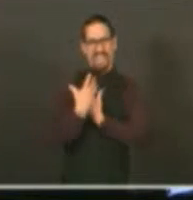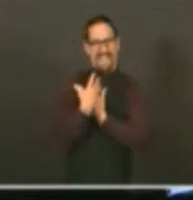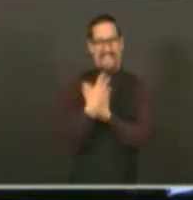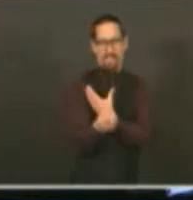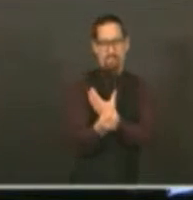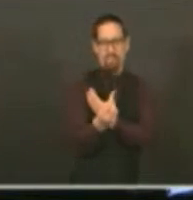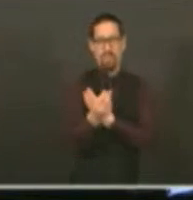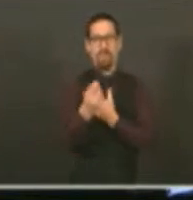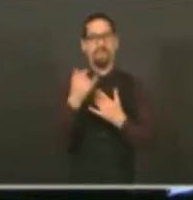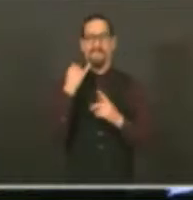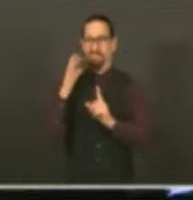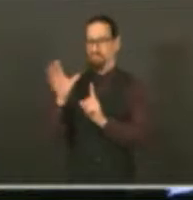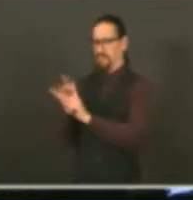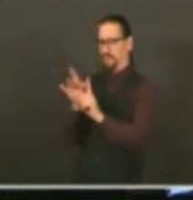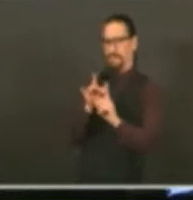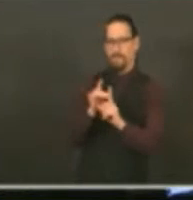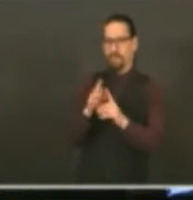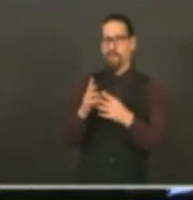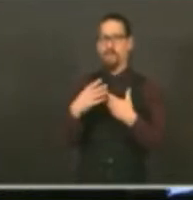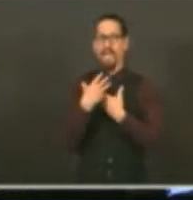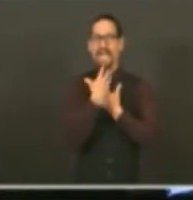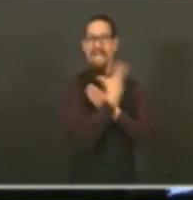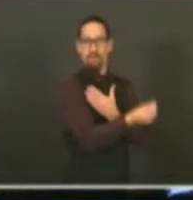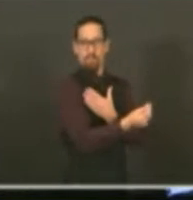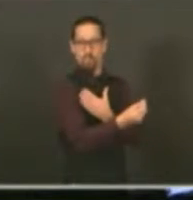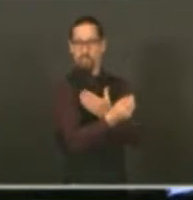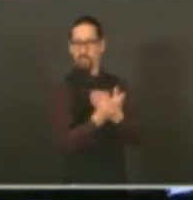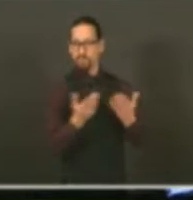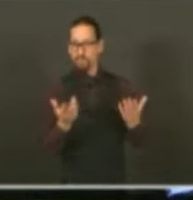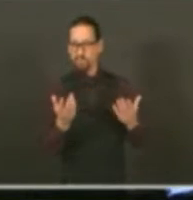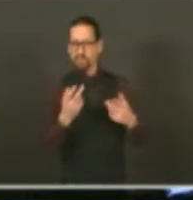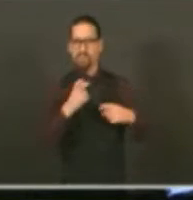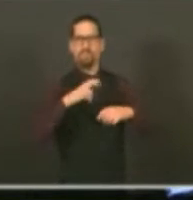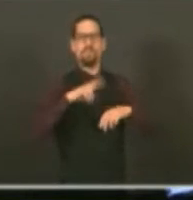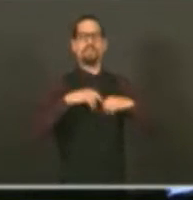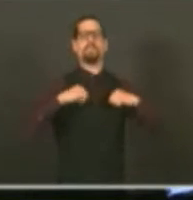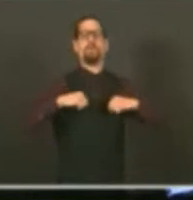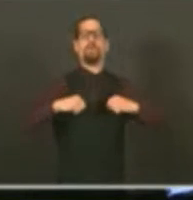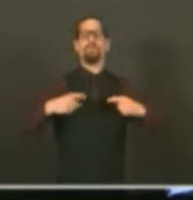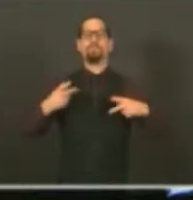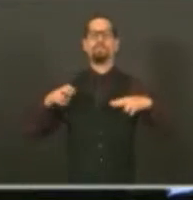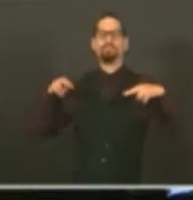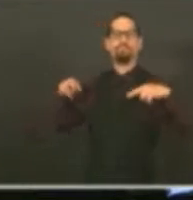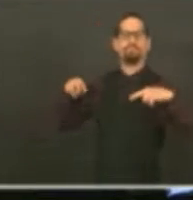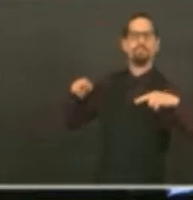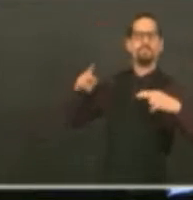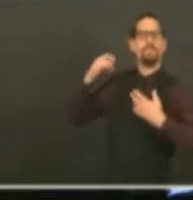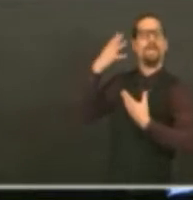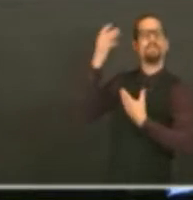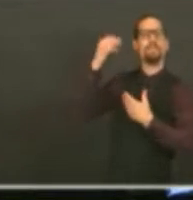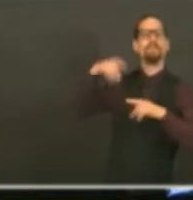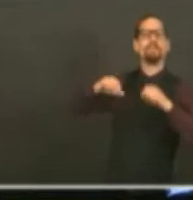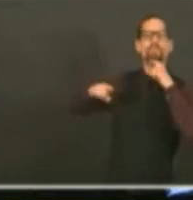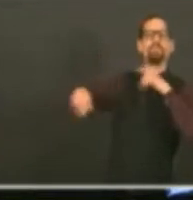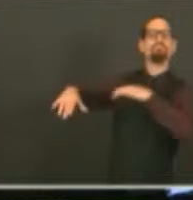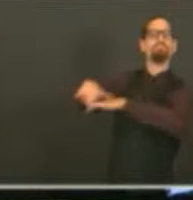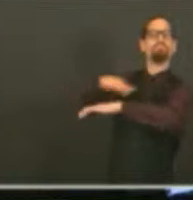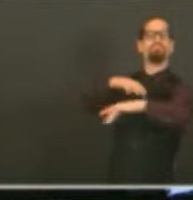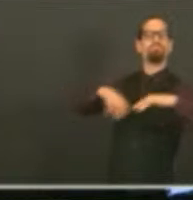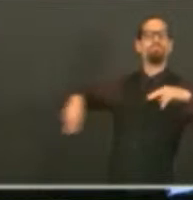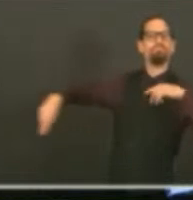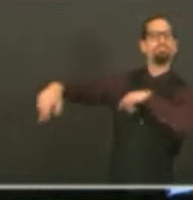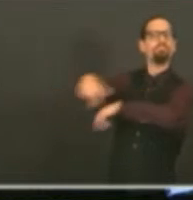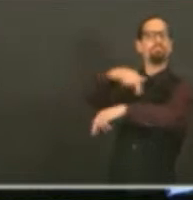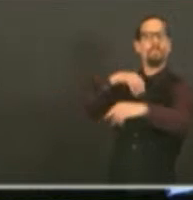yard time might be a good idea. Right now, we're keeping cramped up in small confinement where spread is high, but if we got them outside more, maybe that would